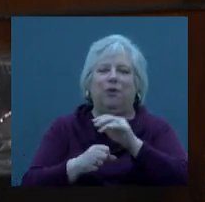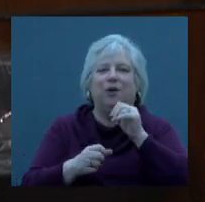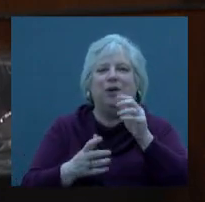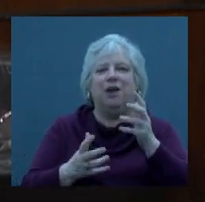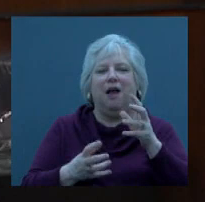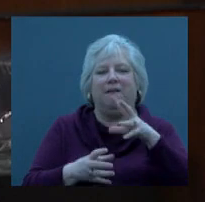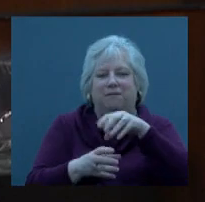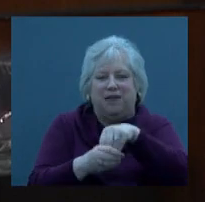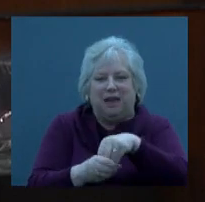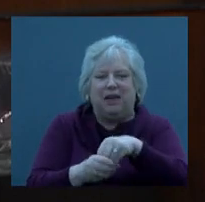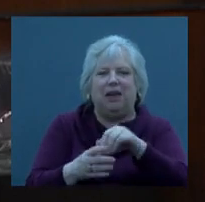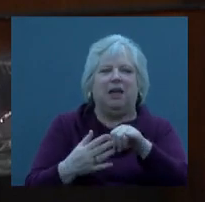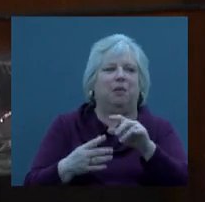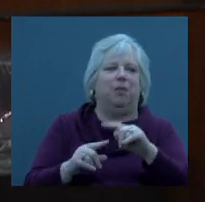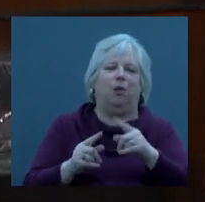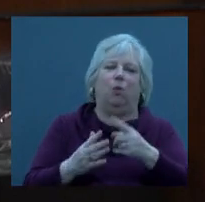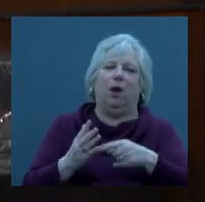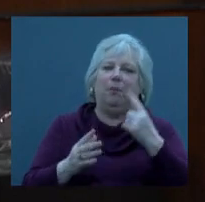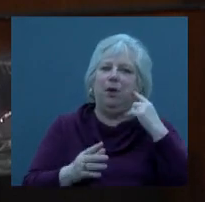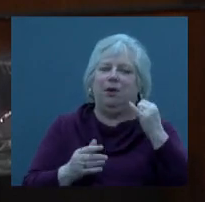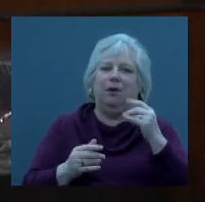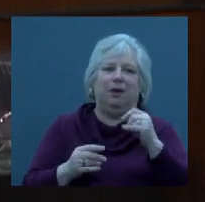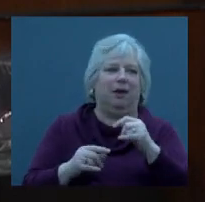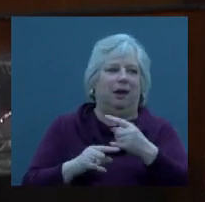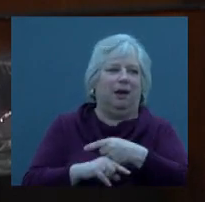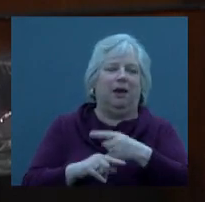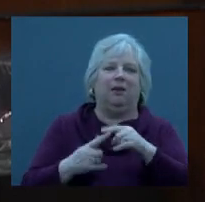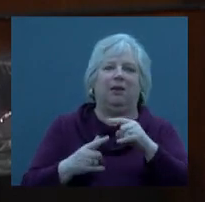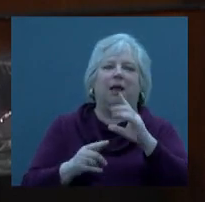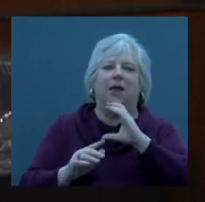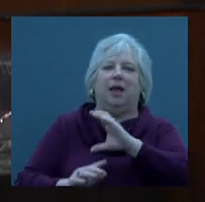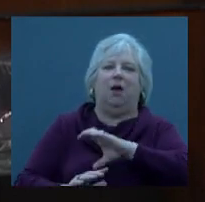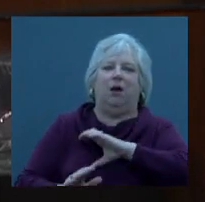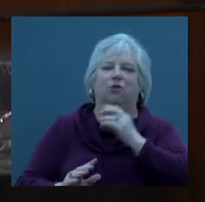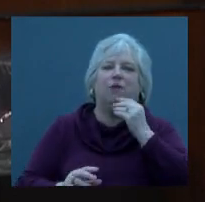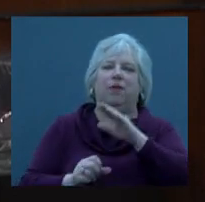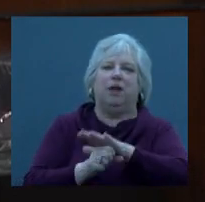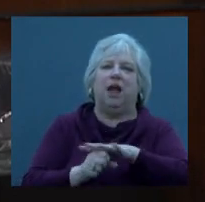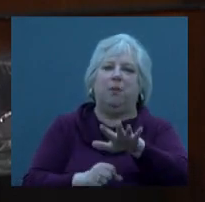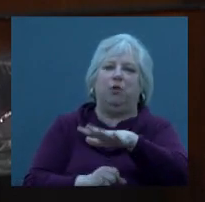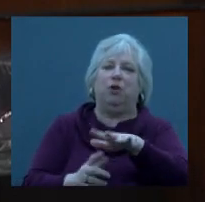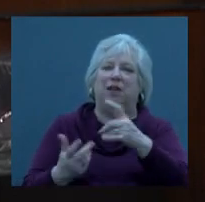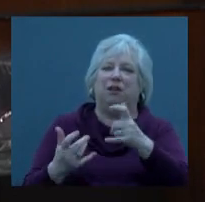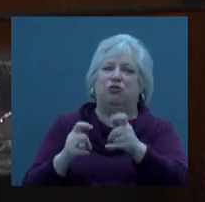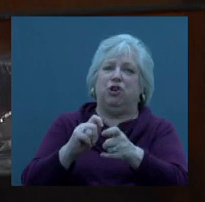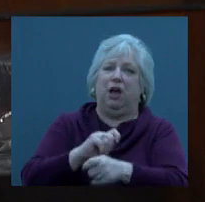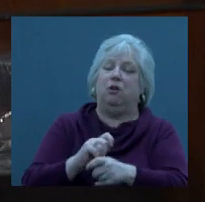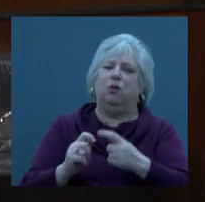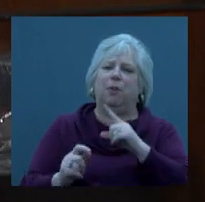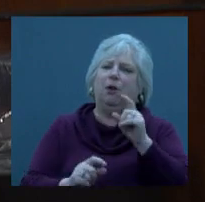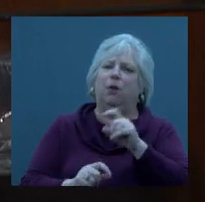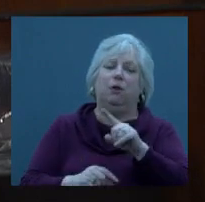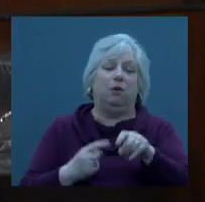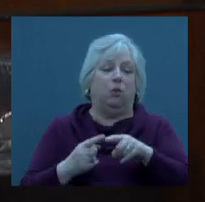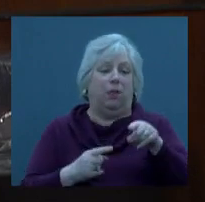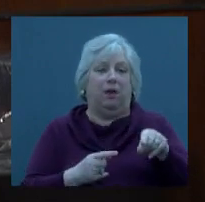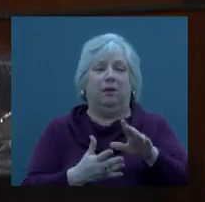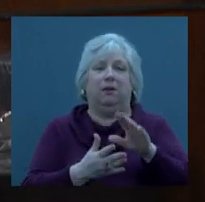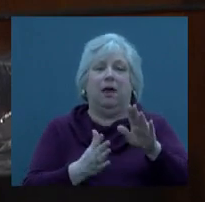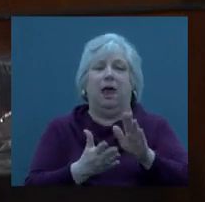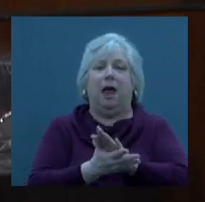me, from what I'm hearing today, is that actually the character of the neighborhood has changed. And so my question is, when you evaluate this